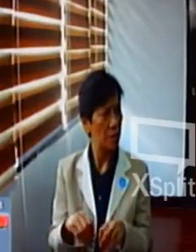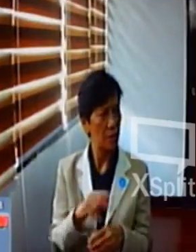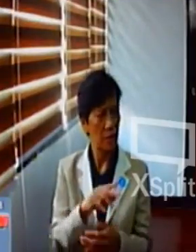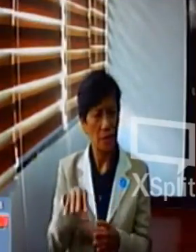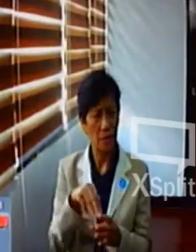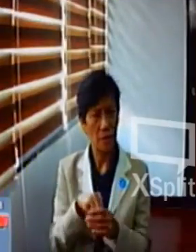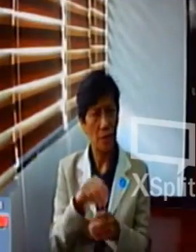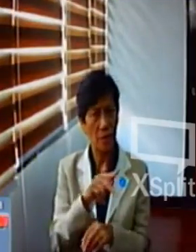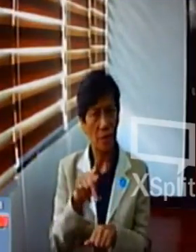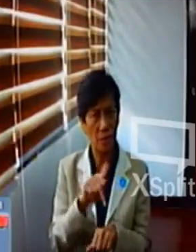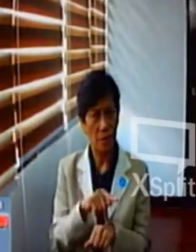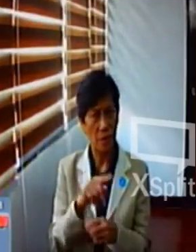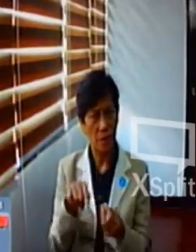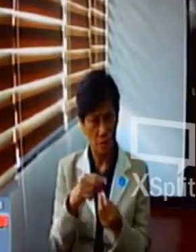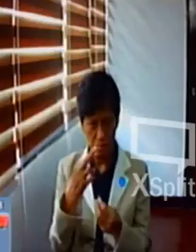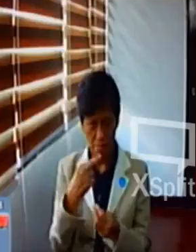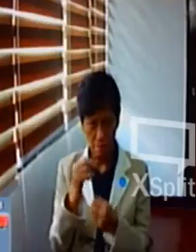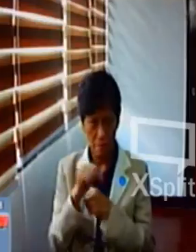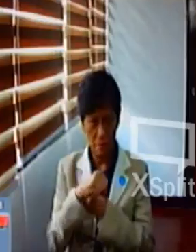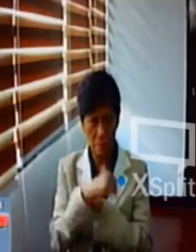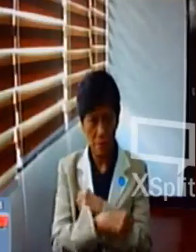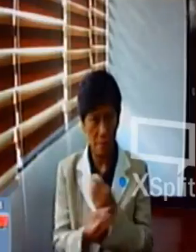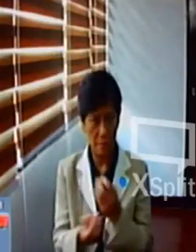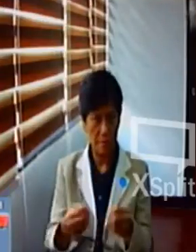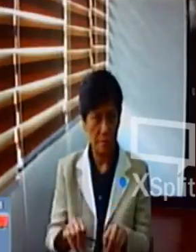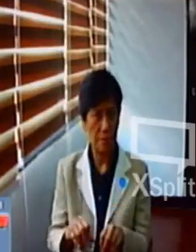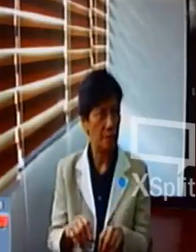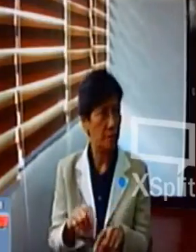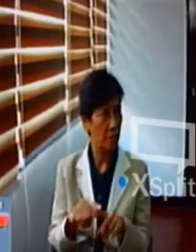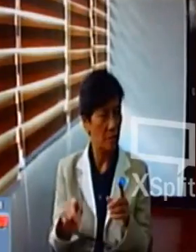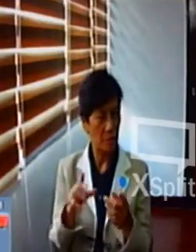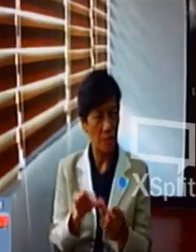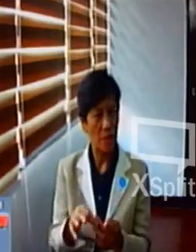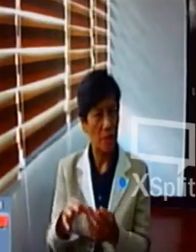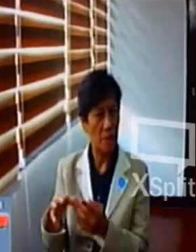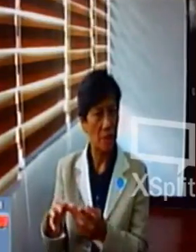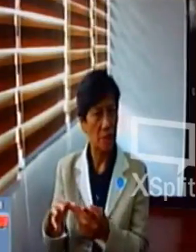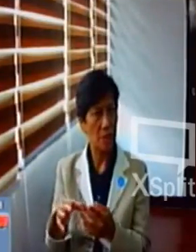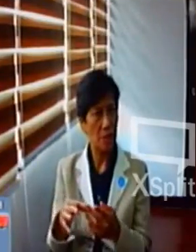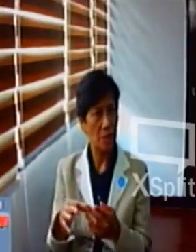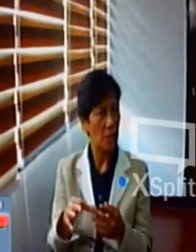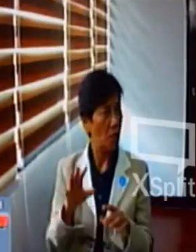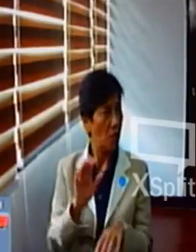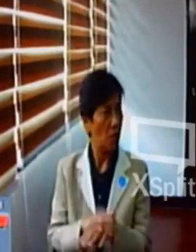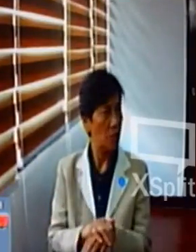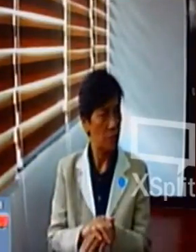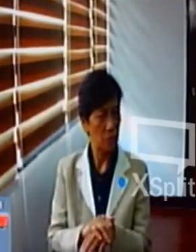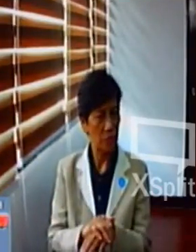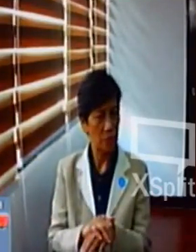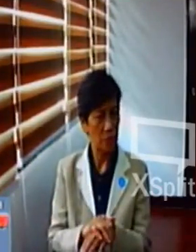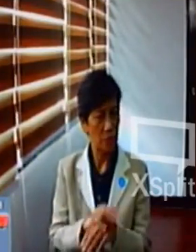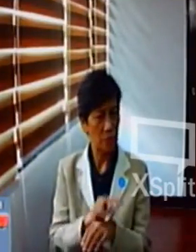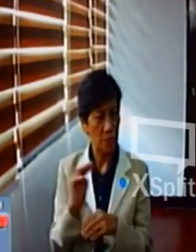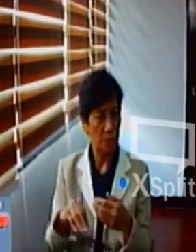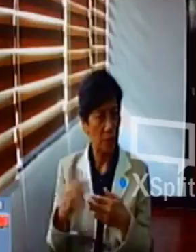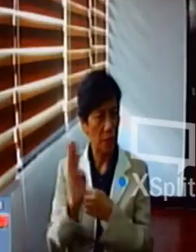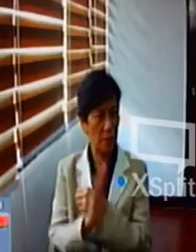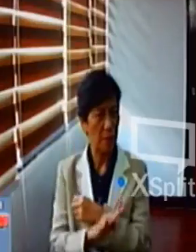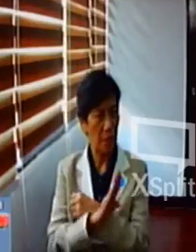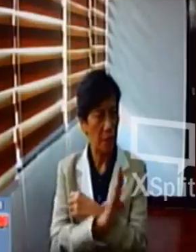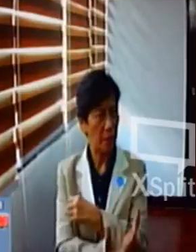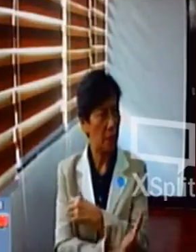in terms of red tide occurrence. Now, but particularly on Manila Bay, for